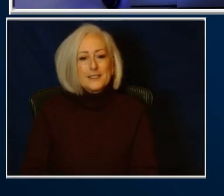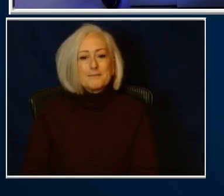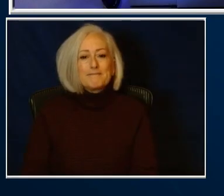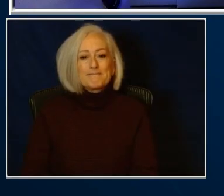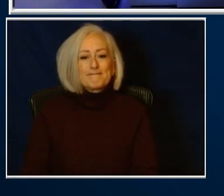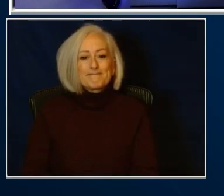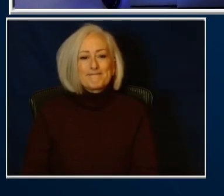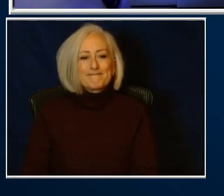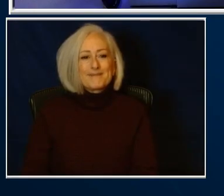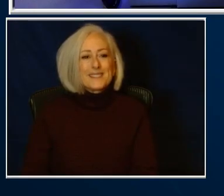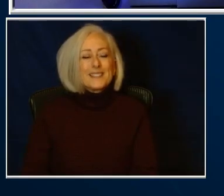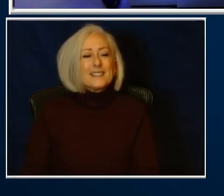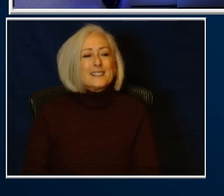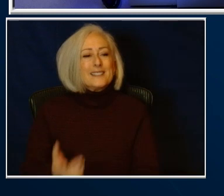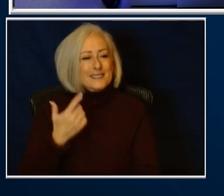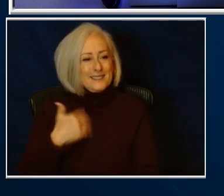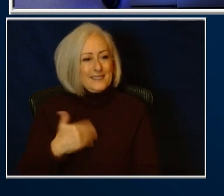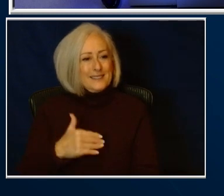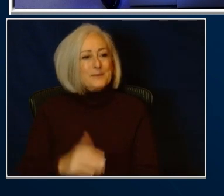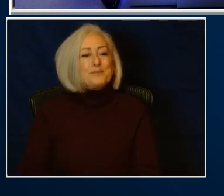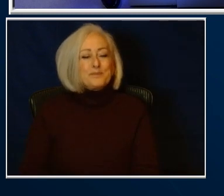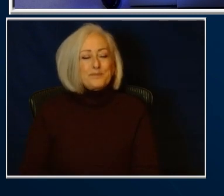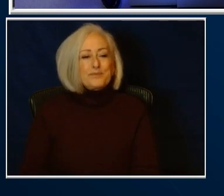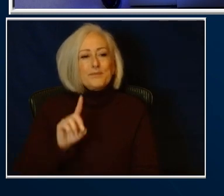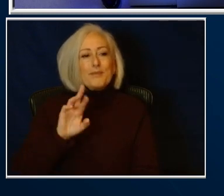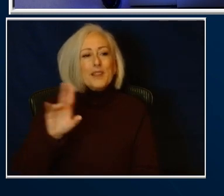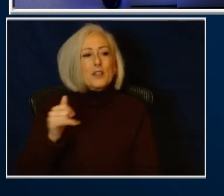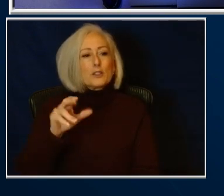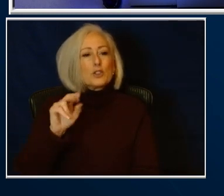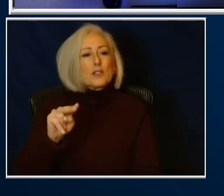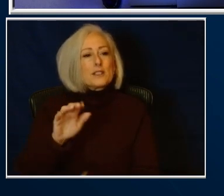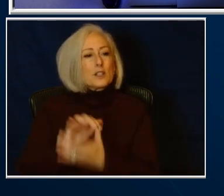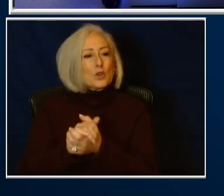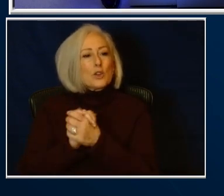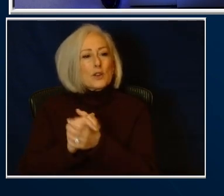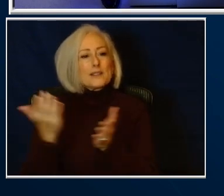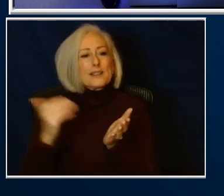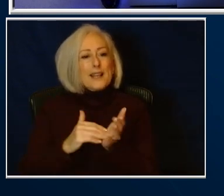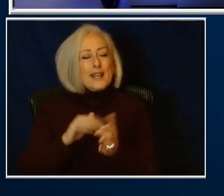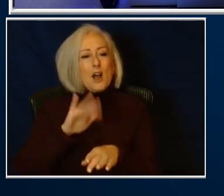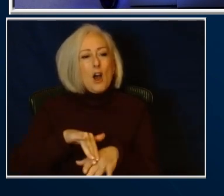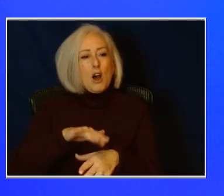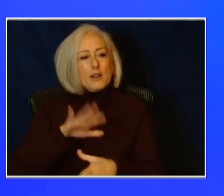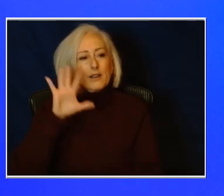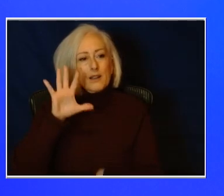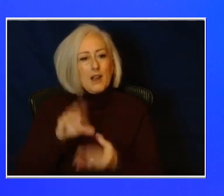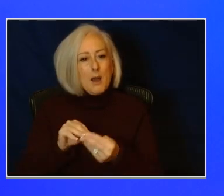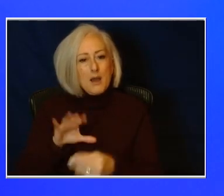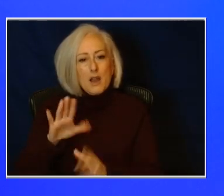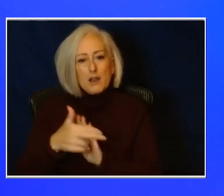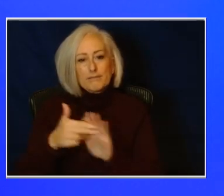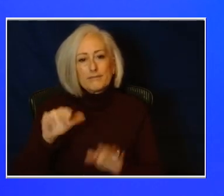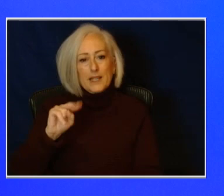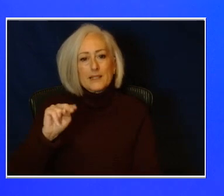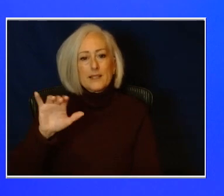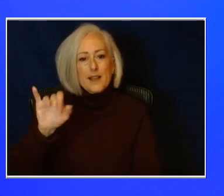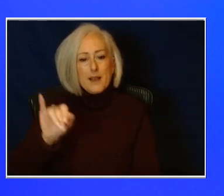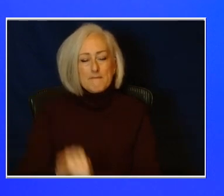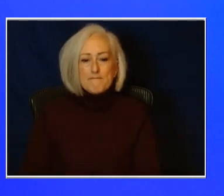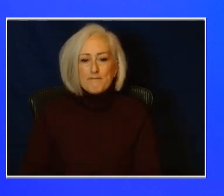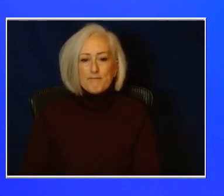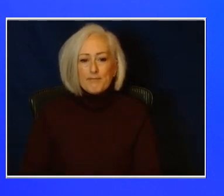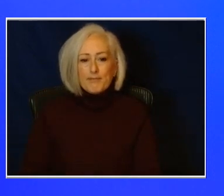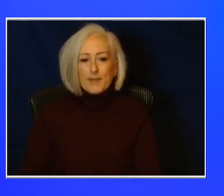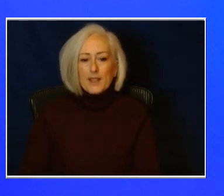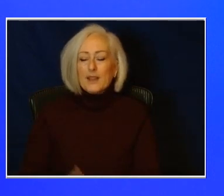research. Big deal. All right. Dr. Jensen, congratulations again on Comprehensive. Thank you. And I want to express my